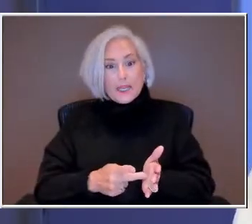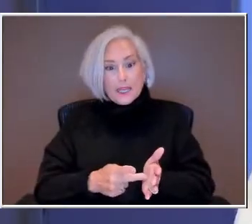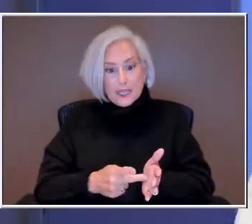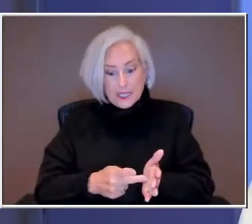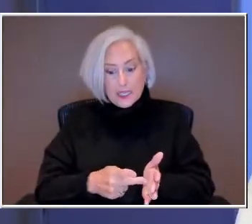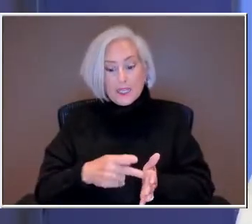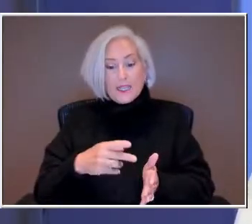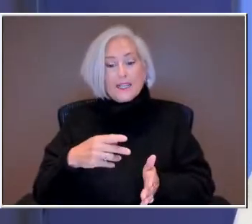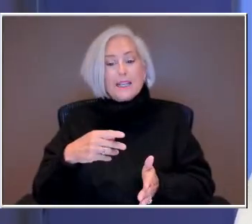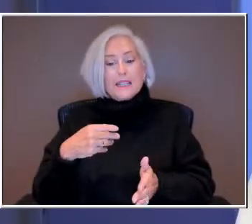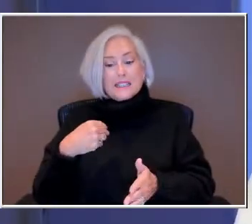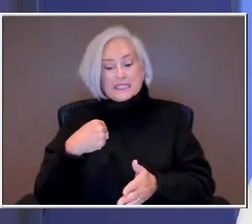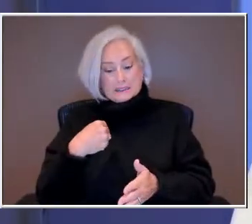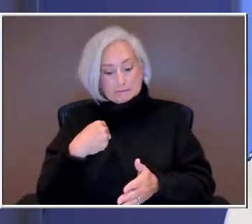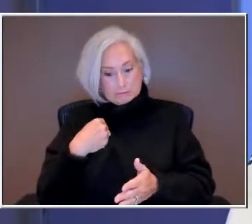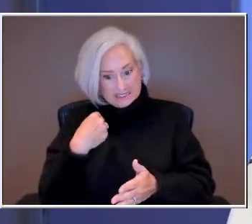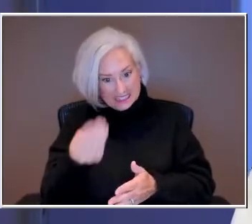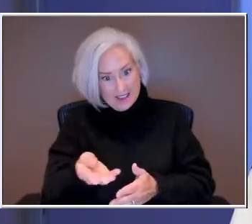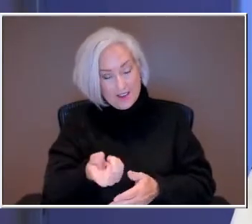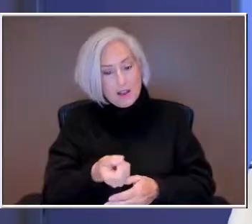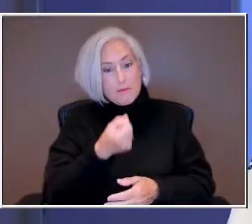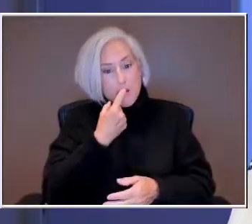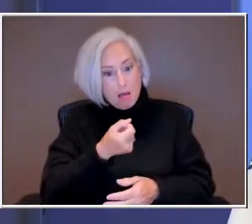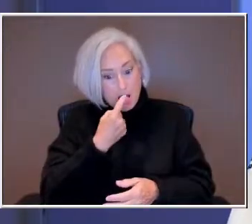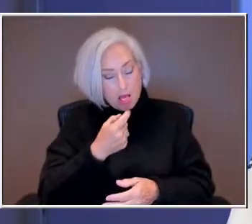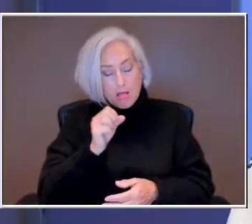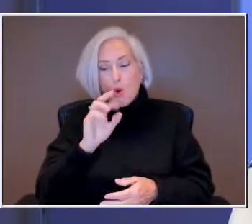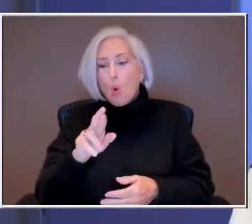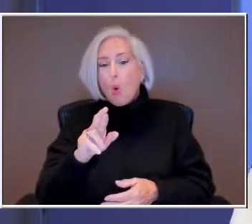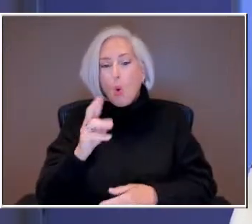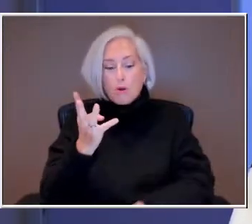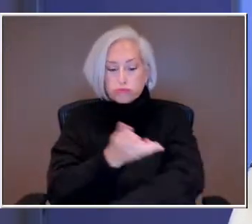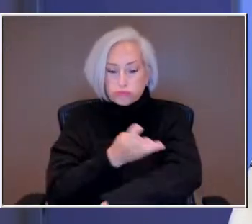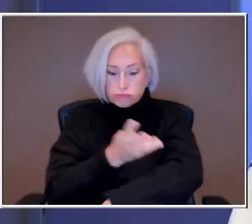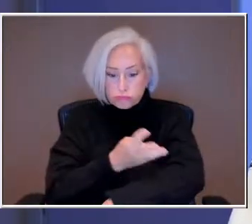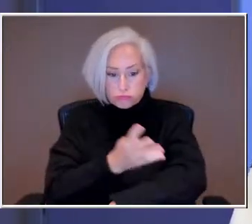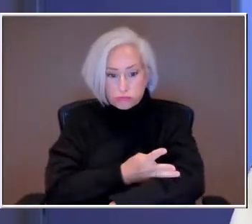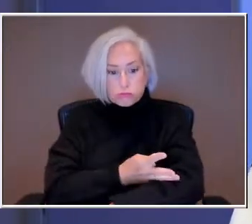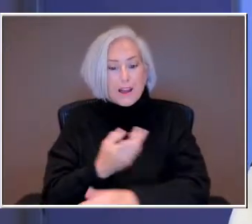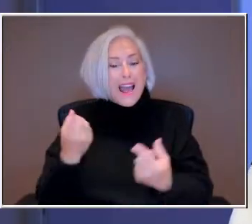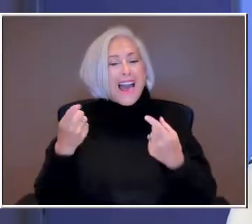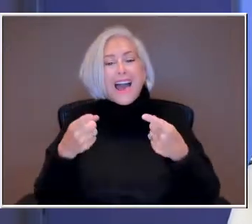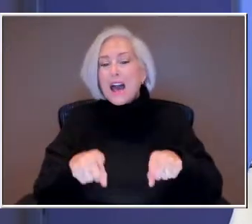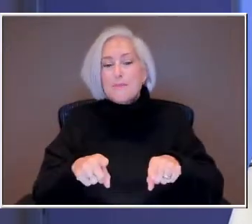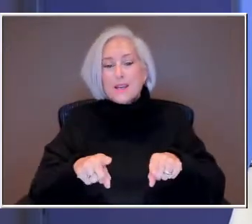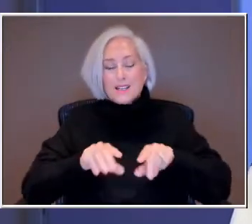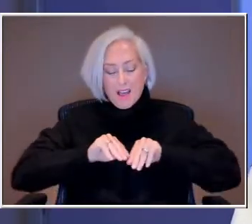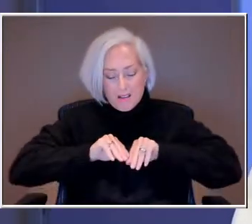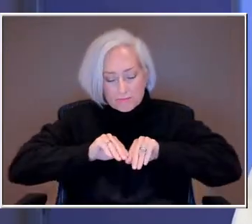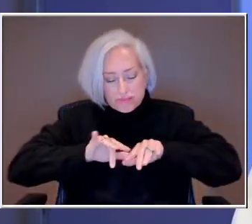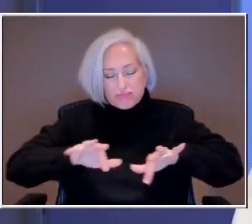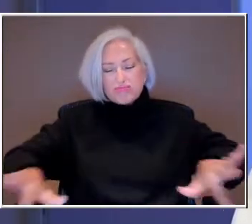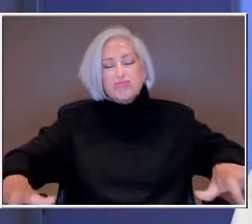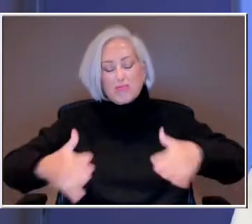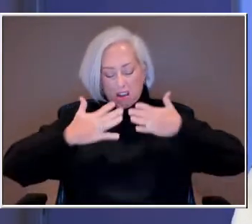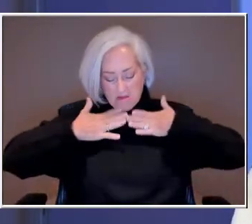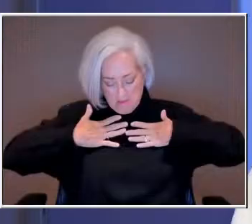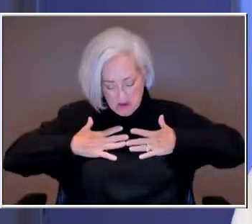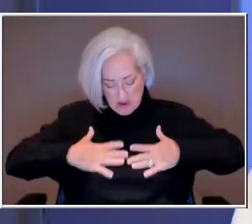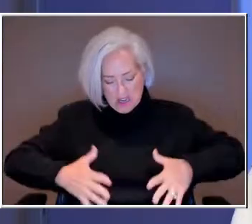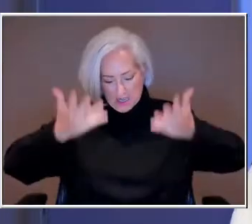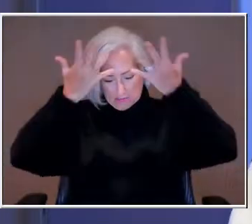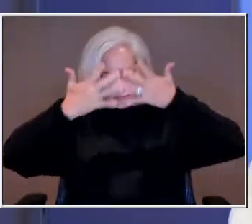pill form, sometimes by IV, but they go through the whole system, and they exploit the fact that cancers have particular markers on them,